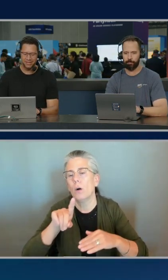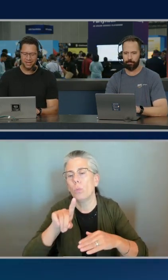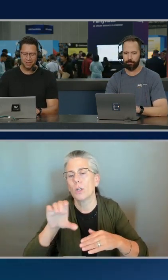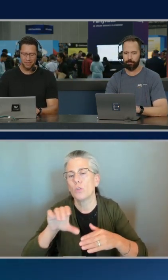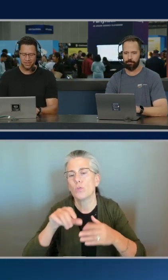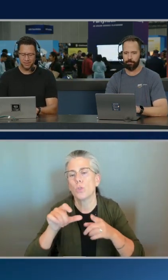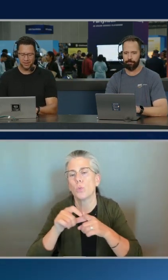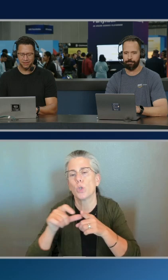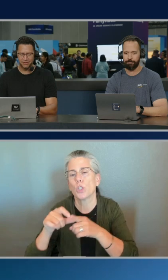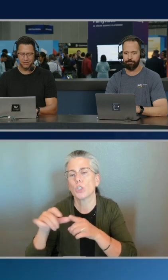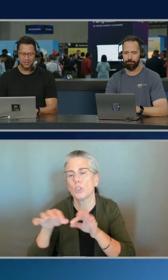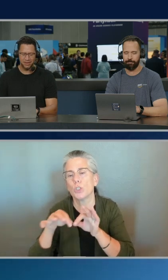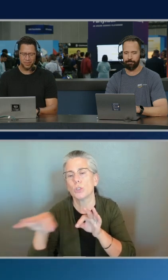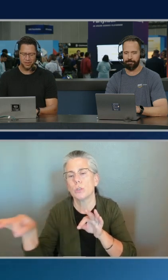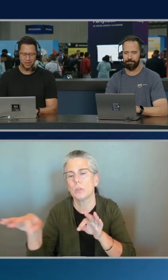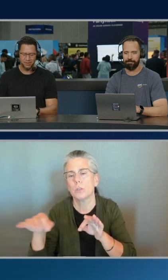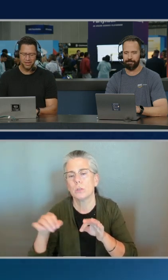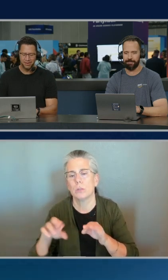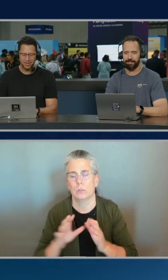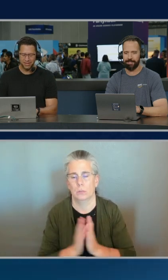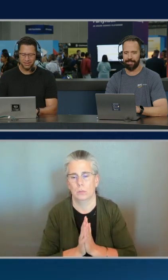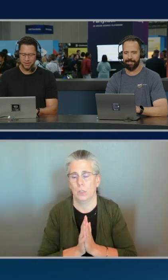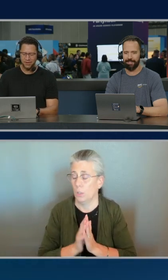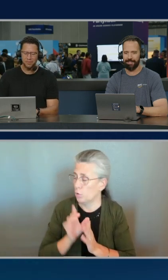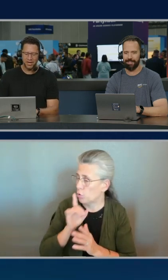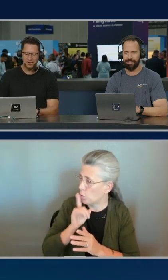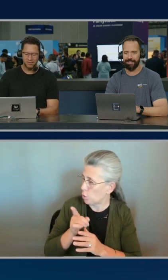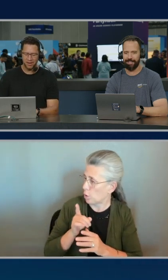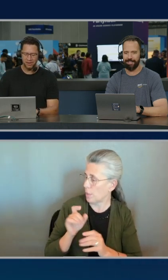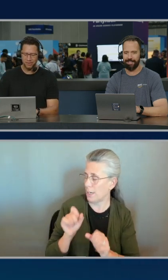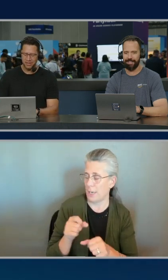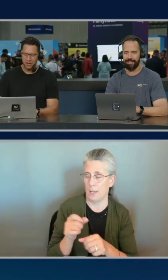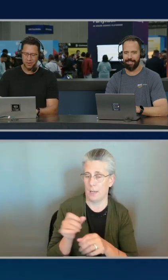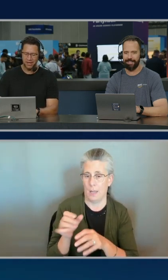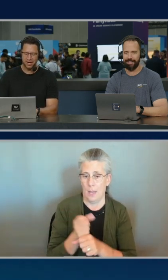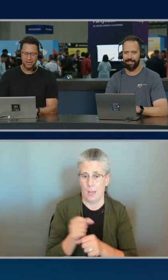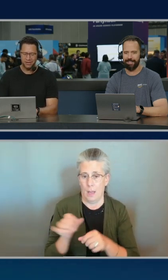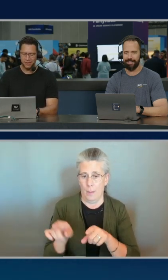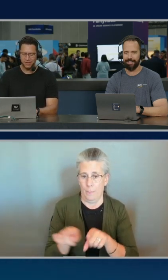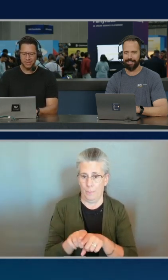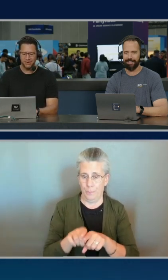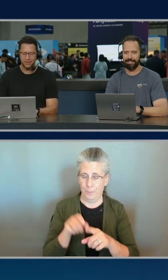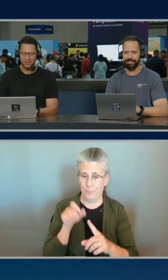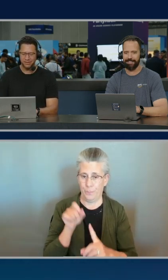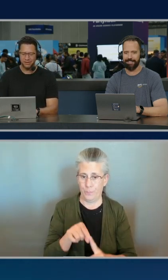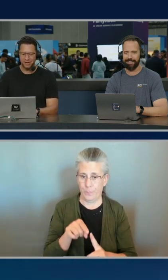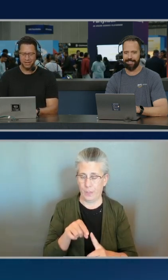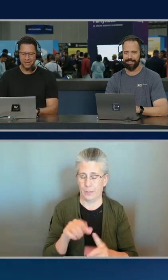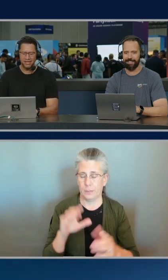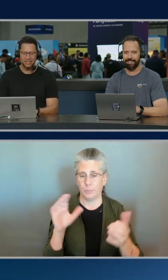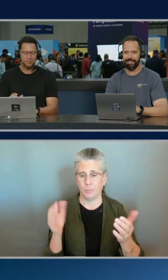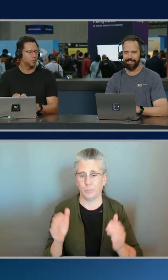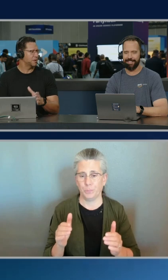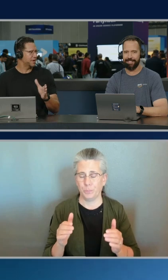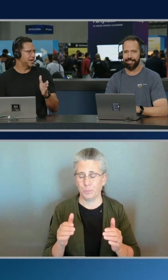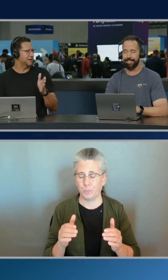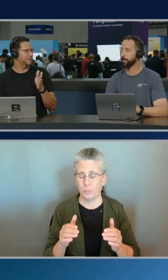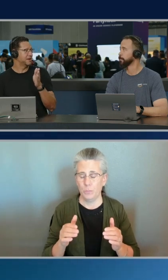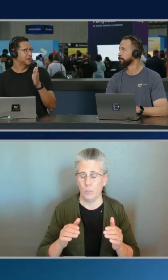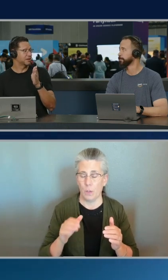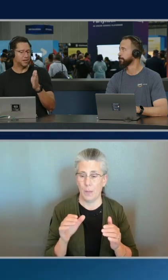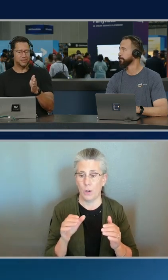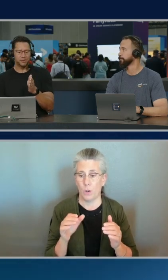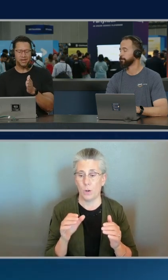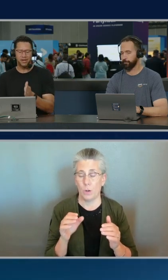that same response or the same prompt because we've compared the models. We know that Haiku is going to give us, at least when we